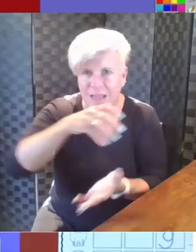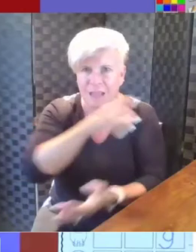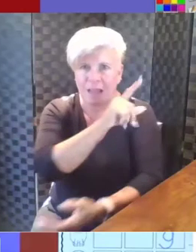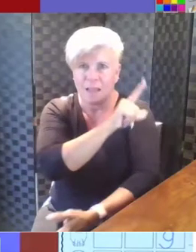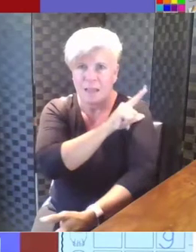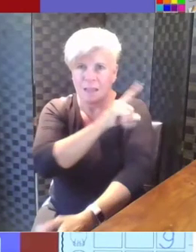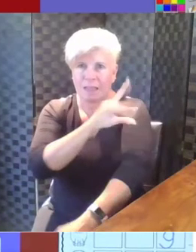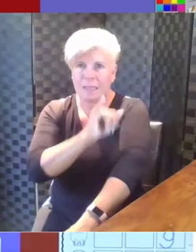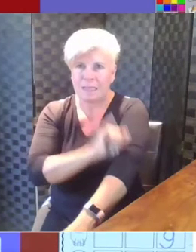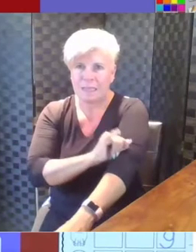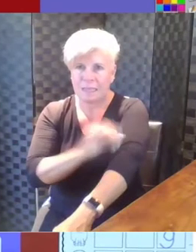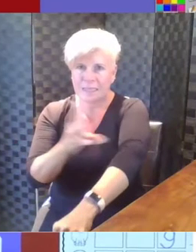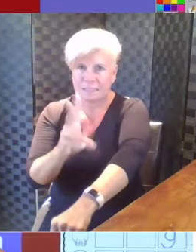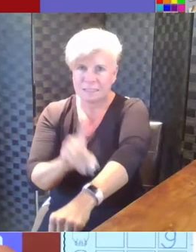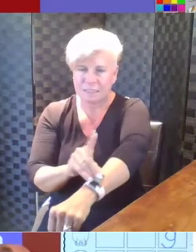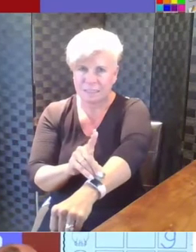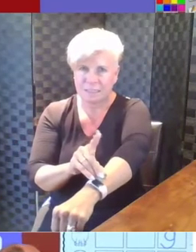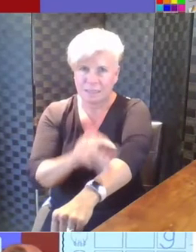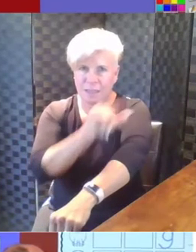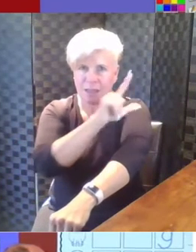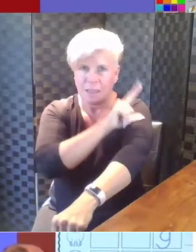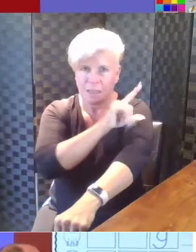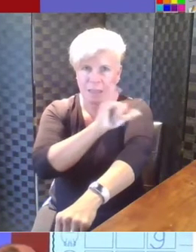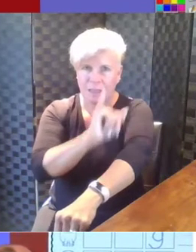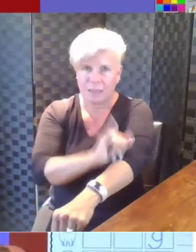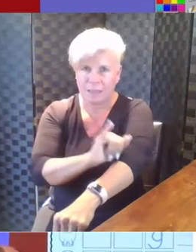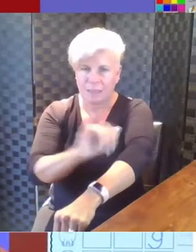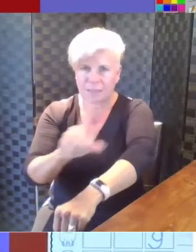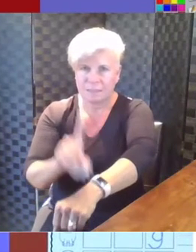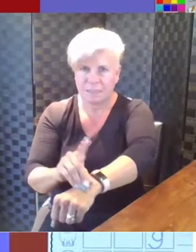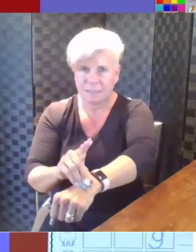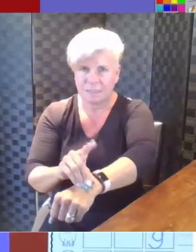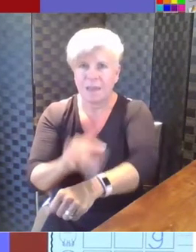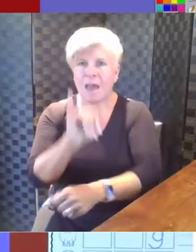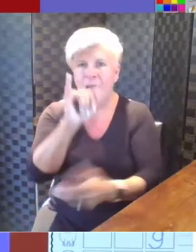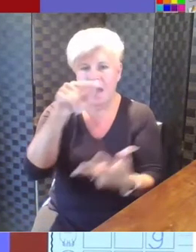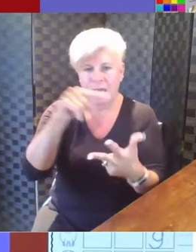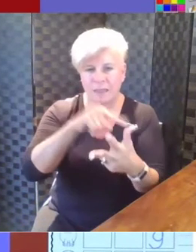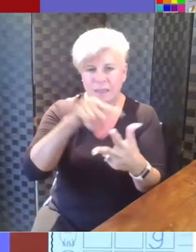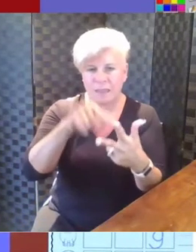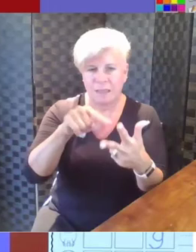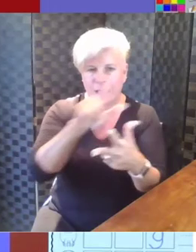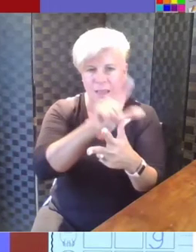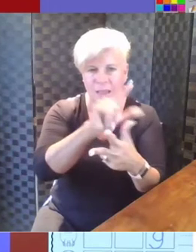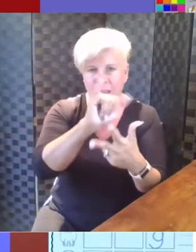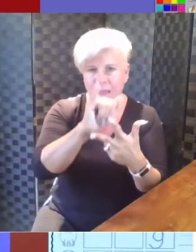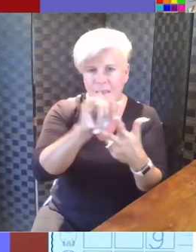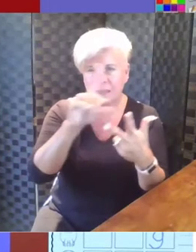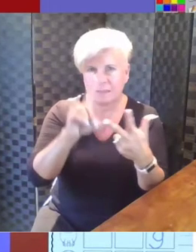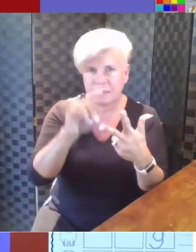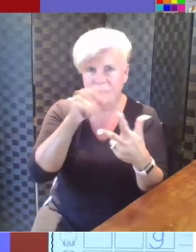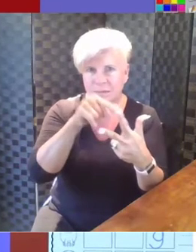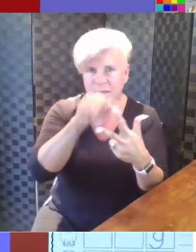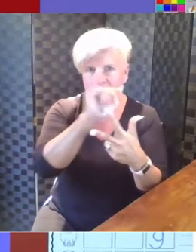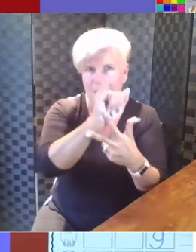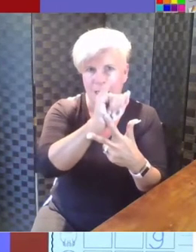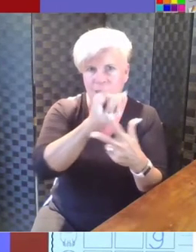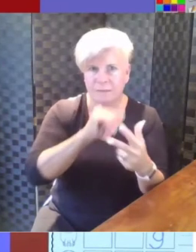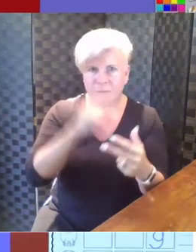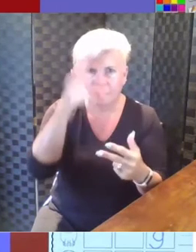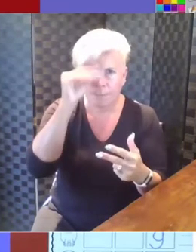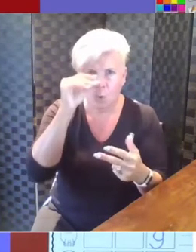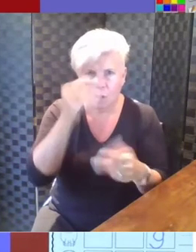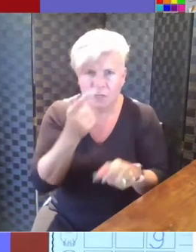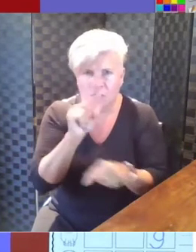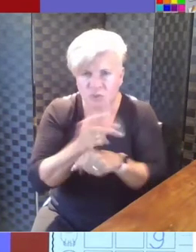L, I, D. Short I is in the middle. And the last one, that boy is using a